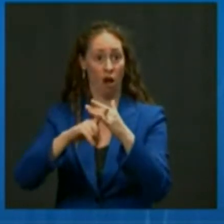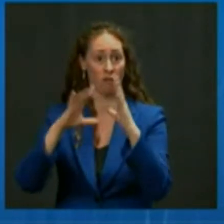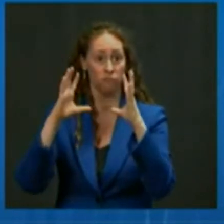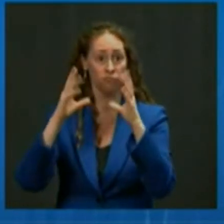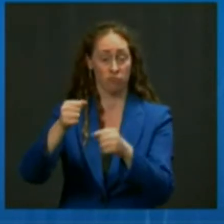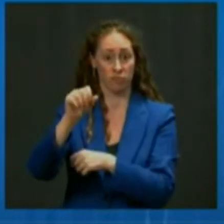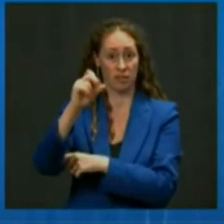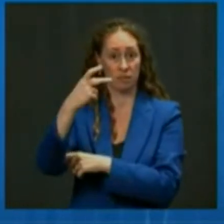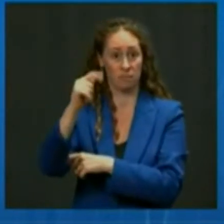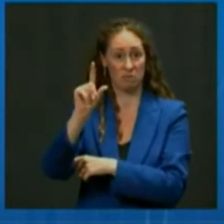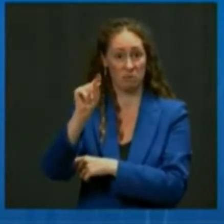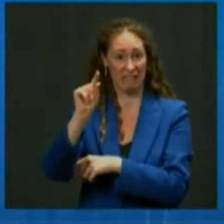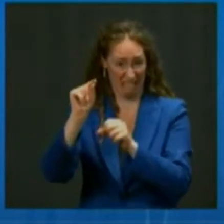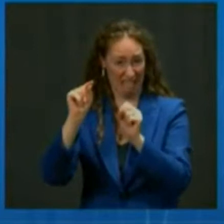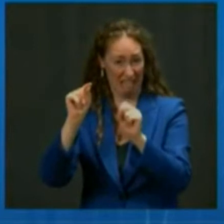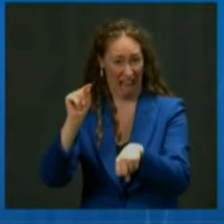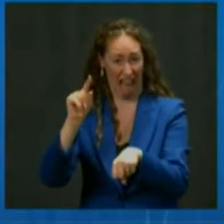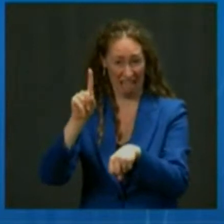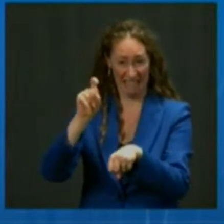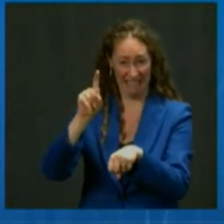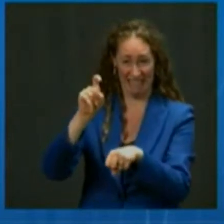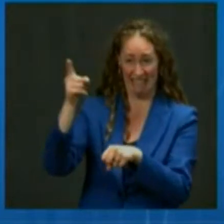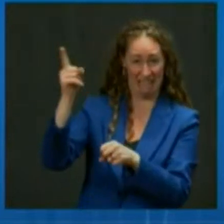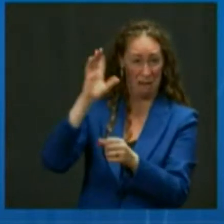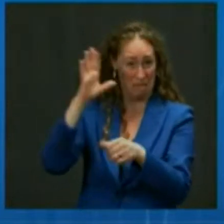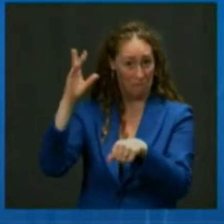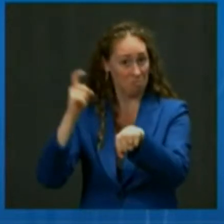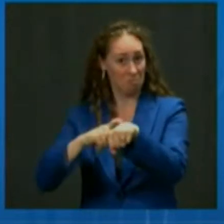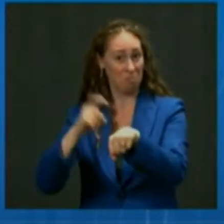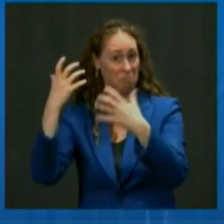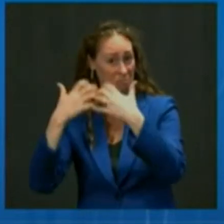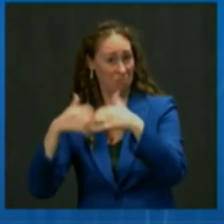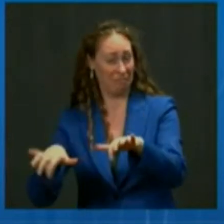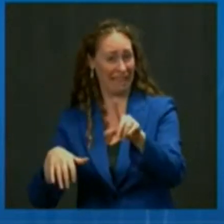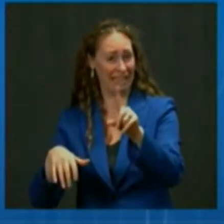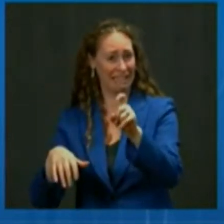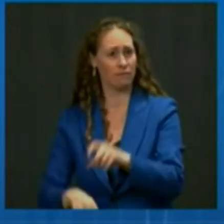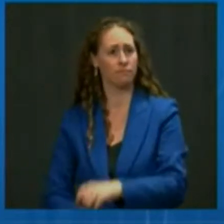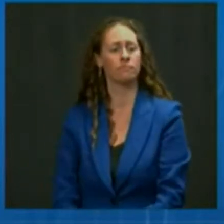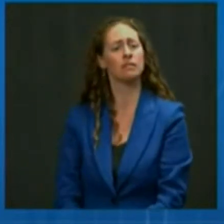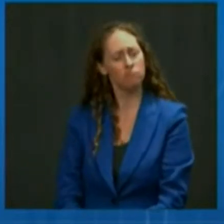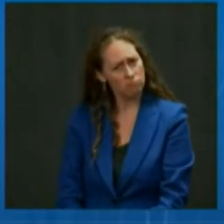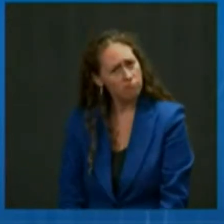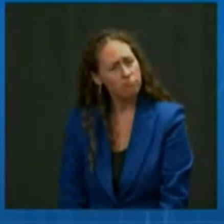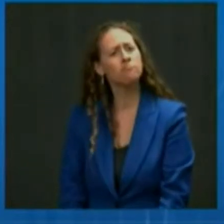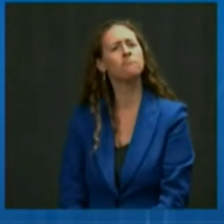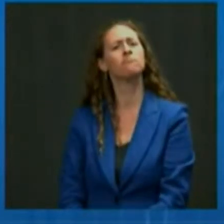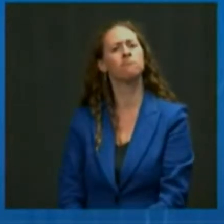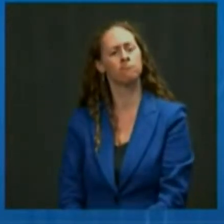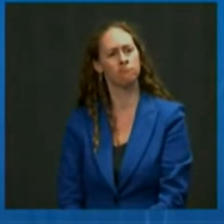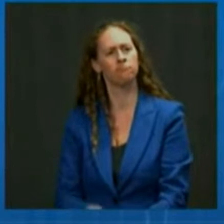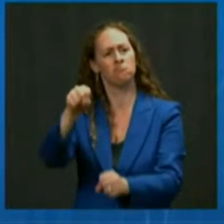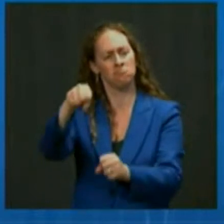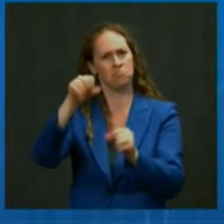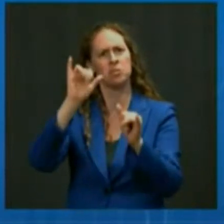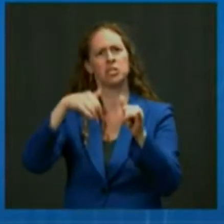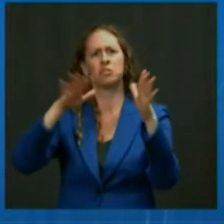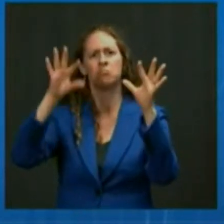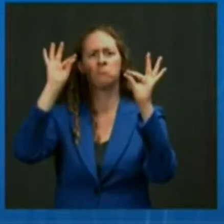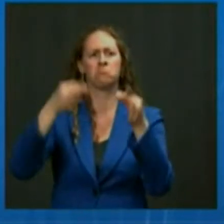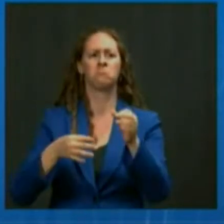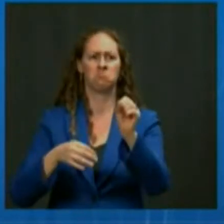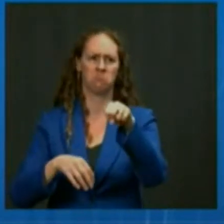from Pfizer or Moderna yet? That is the date that we're working toward, and as we've said, that is obviously